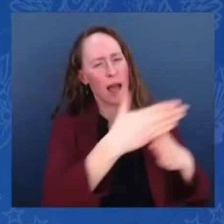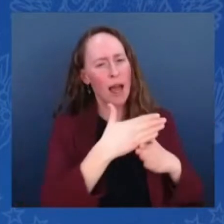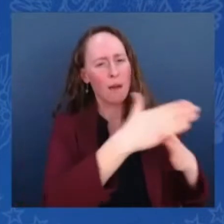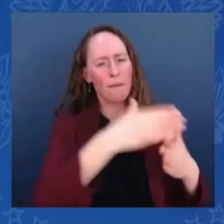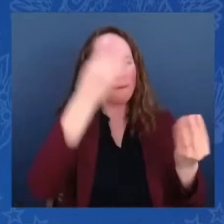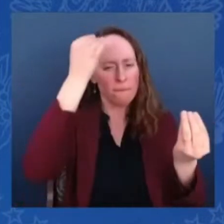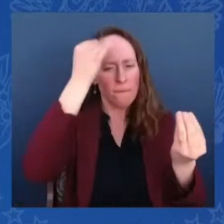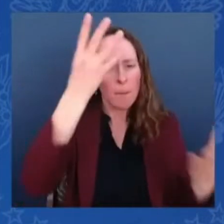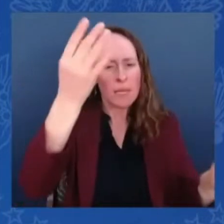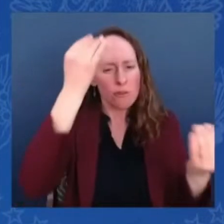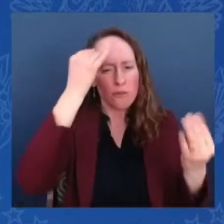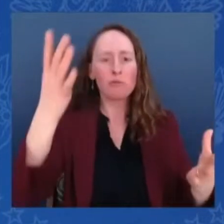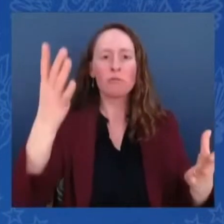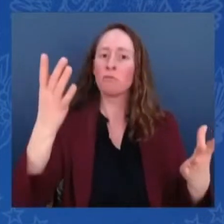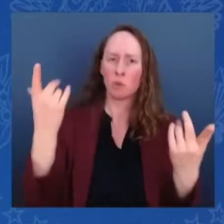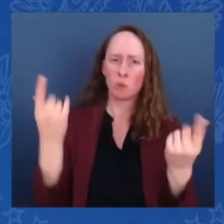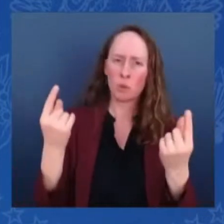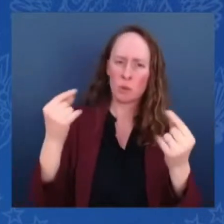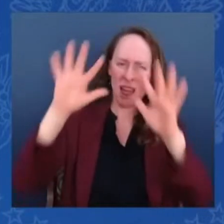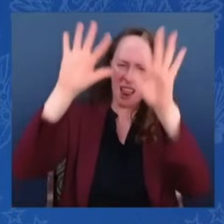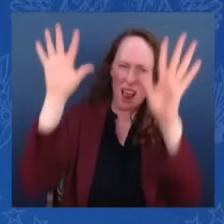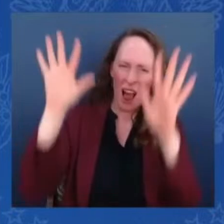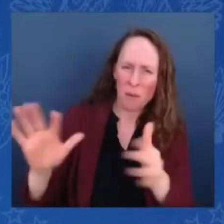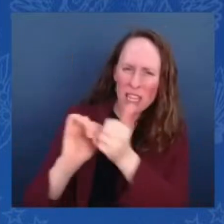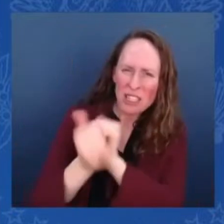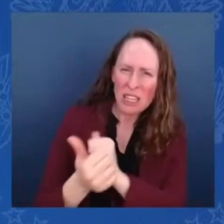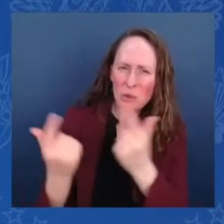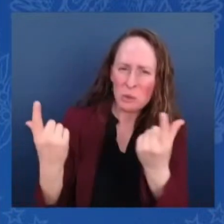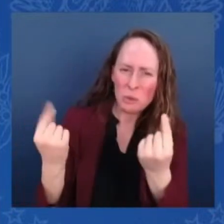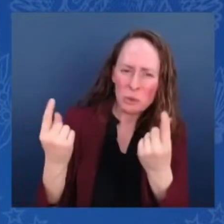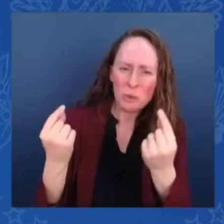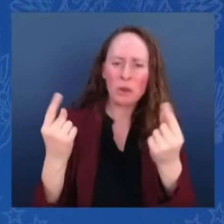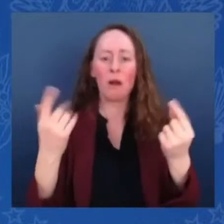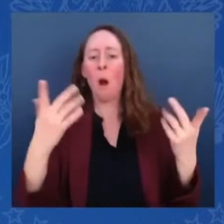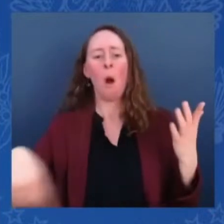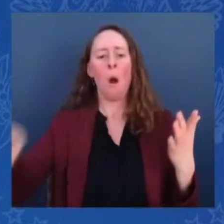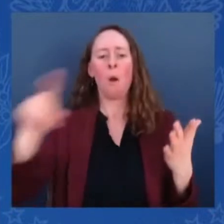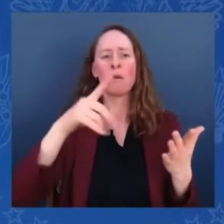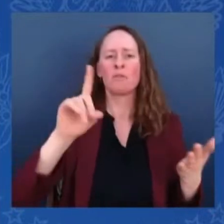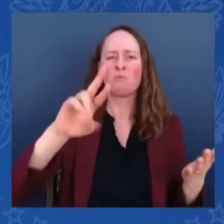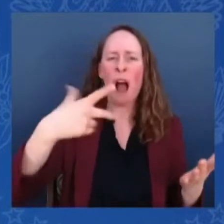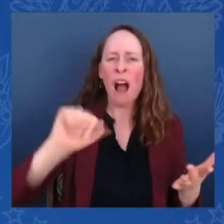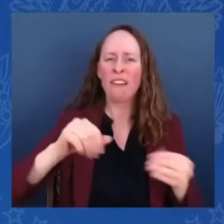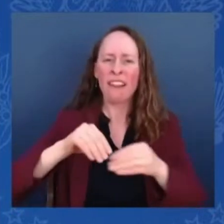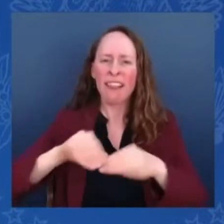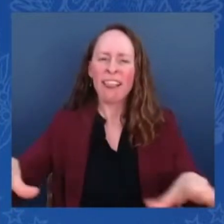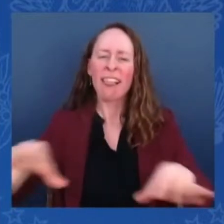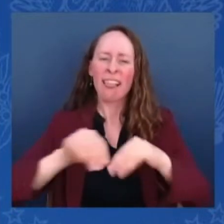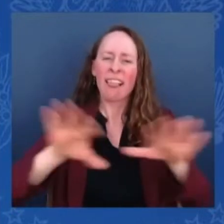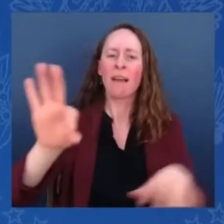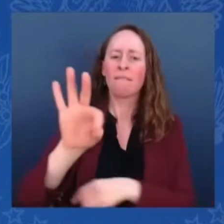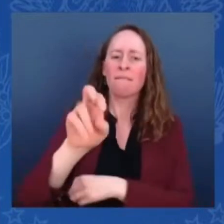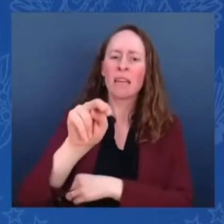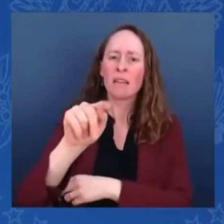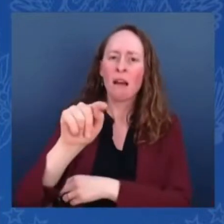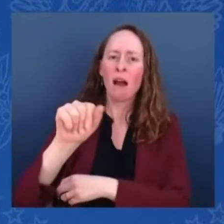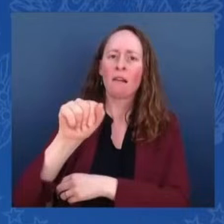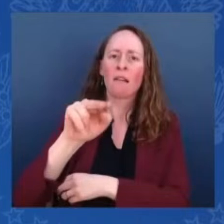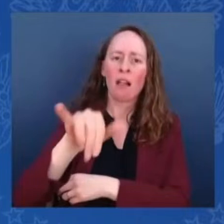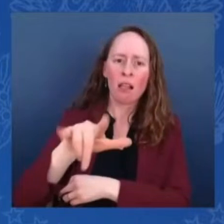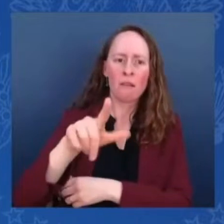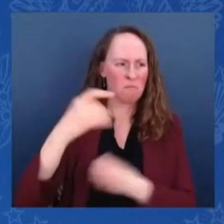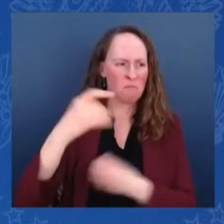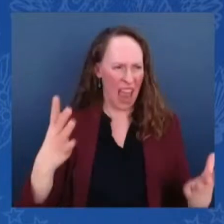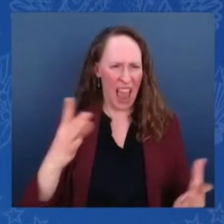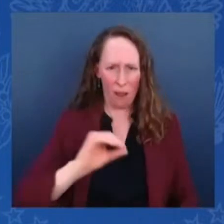of fentanyl in the United States, which, by the way, overdose deaths are coming down across our